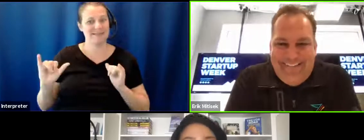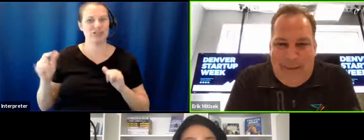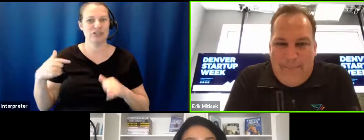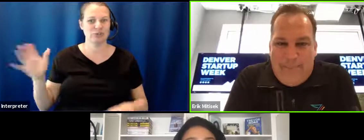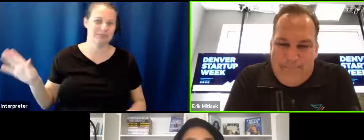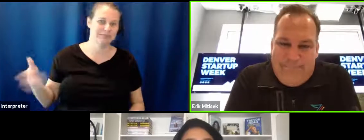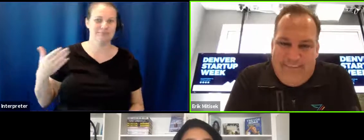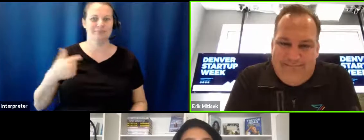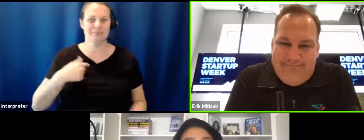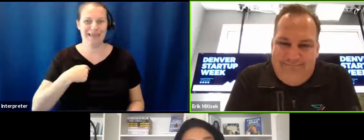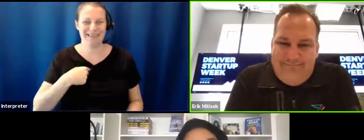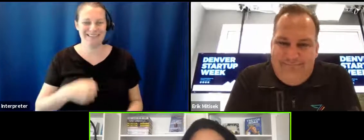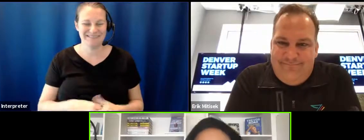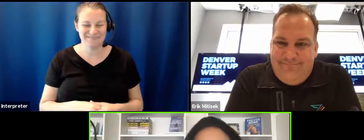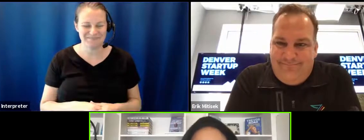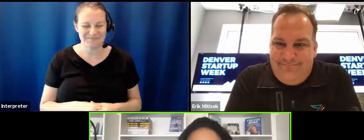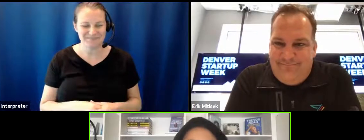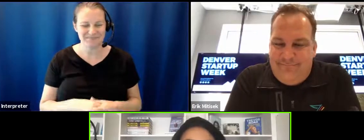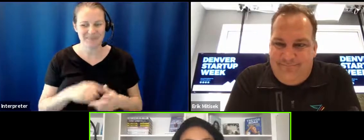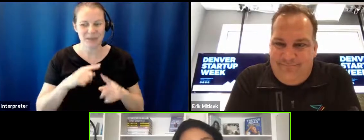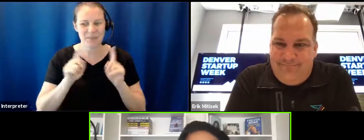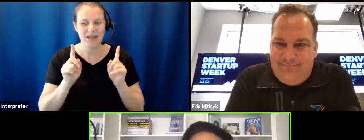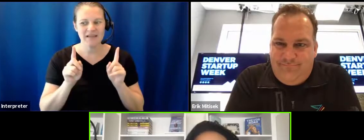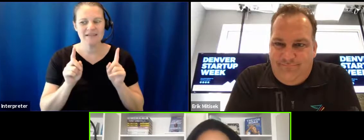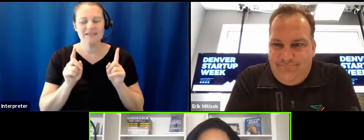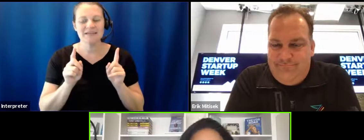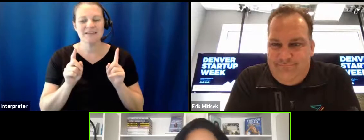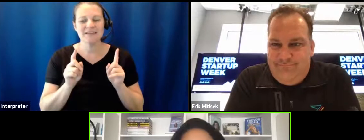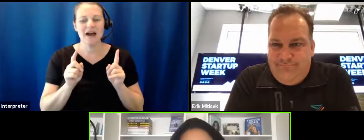So I think it's like